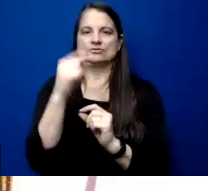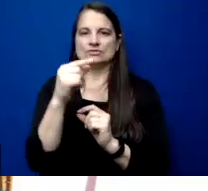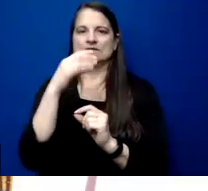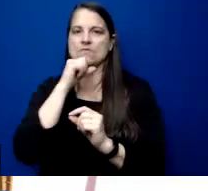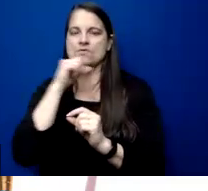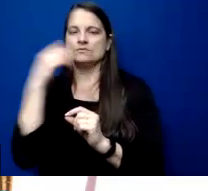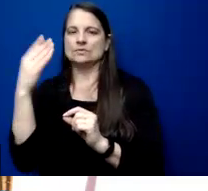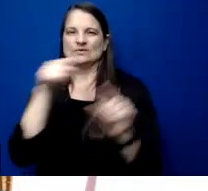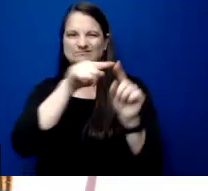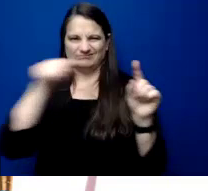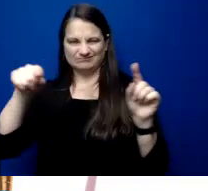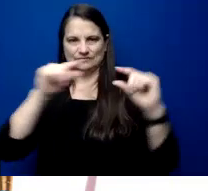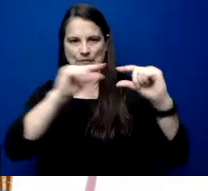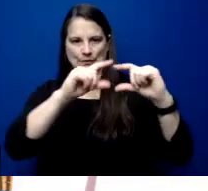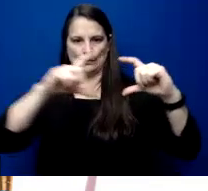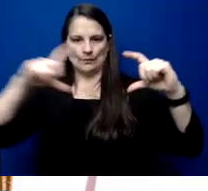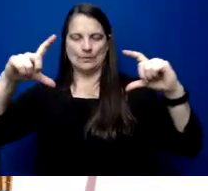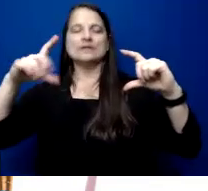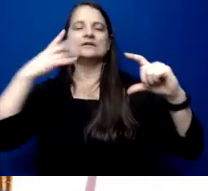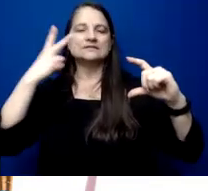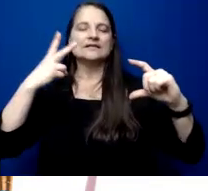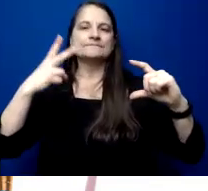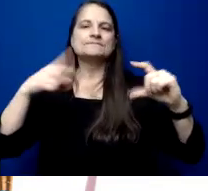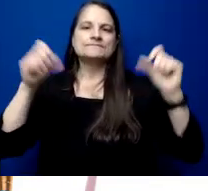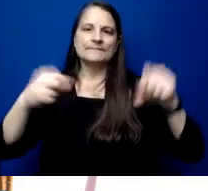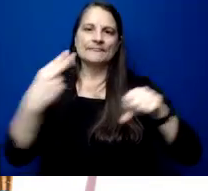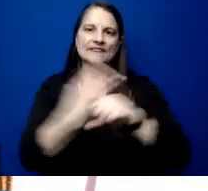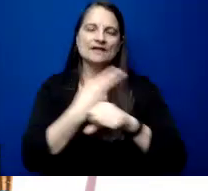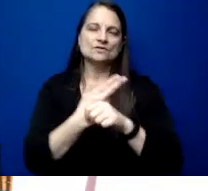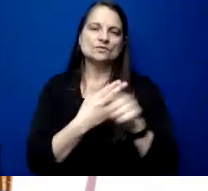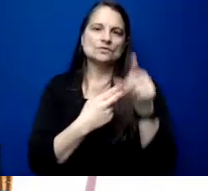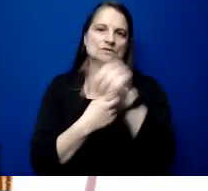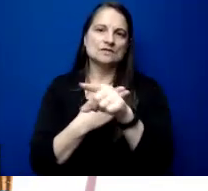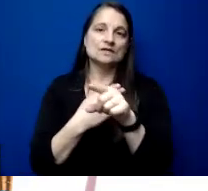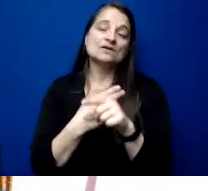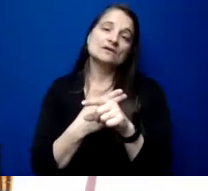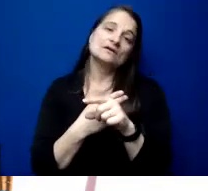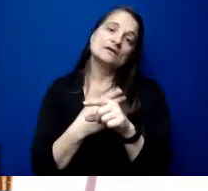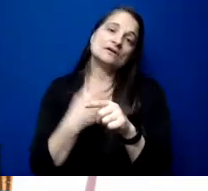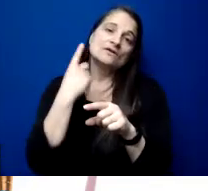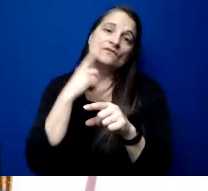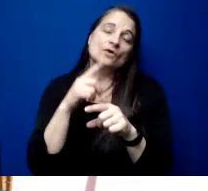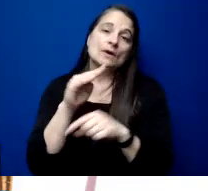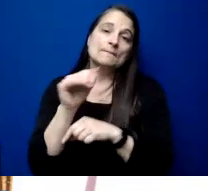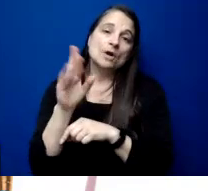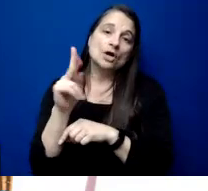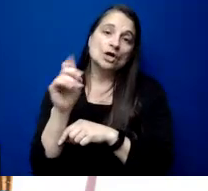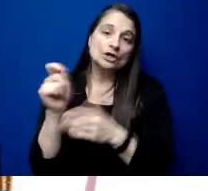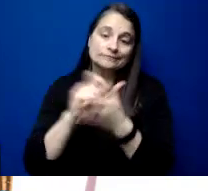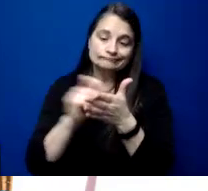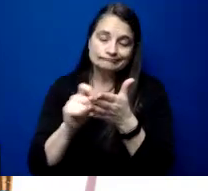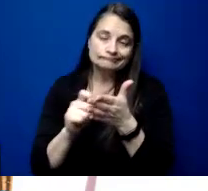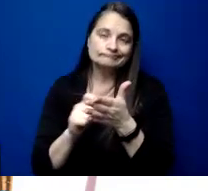diameters. And you can use them. Some of the examples included showing it wrapped around a marker. So if you need